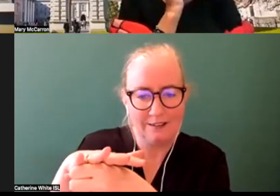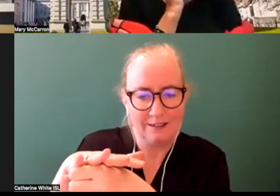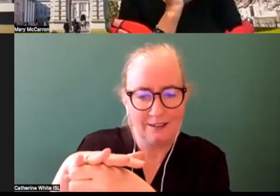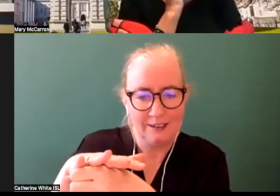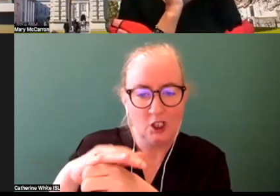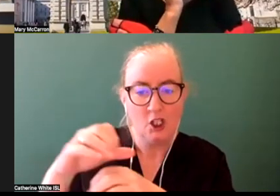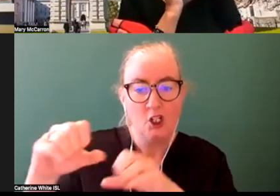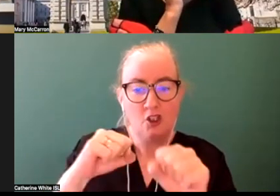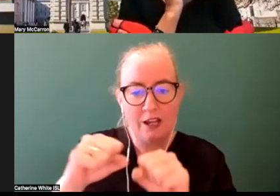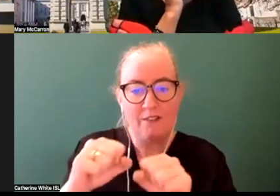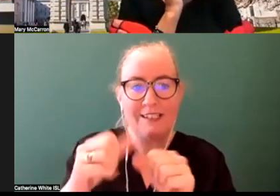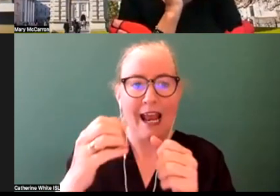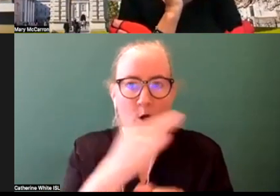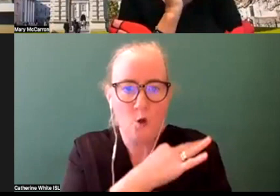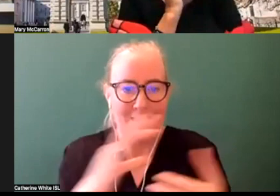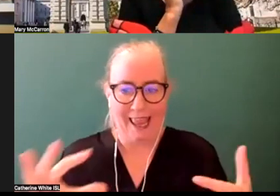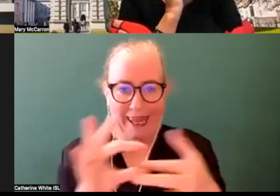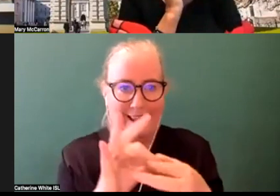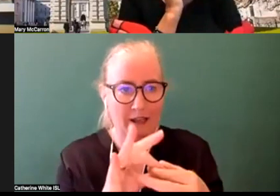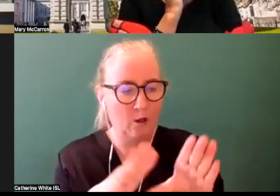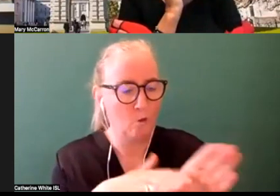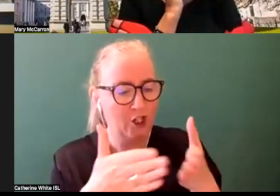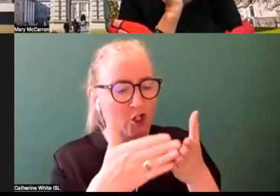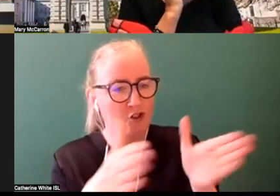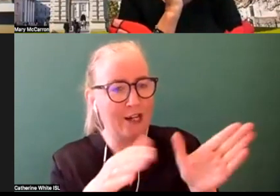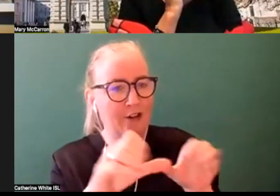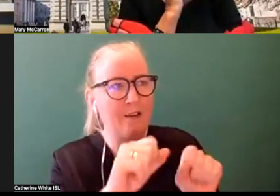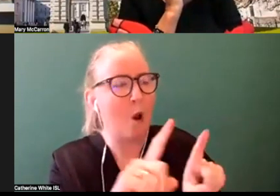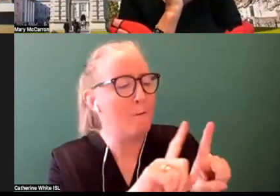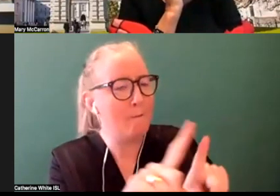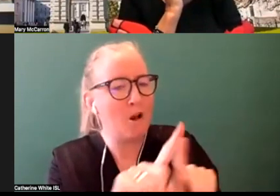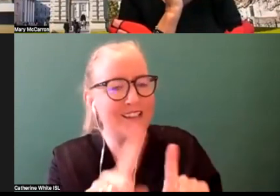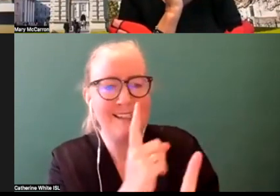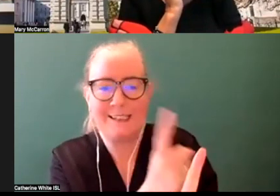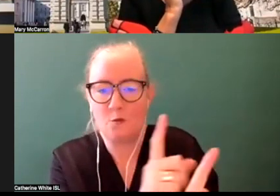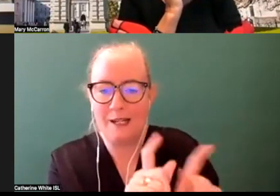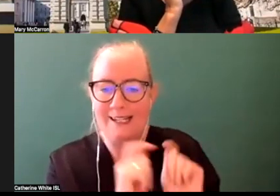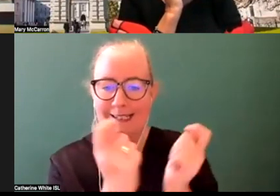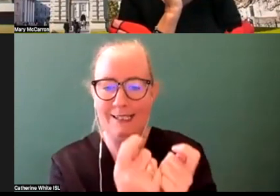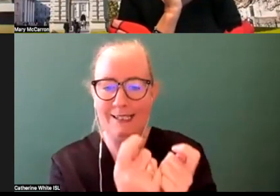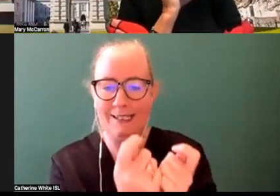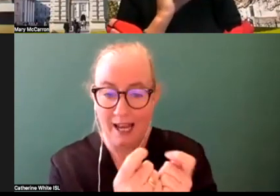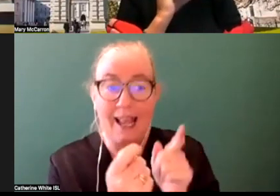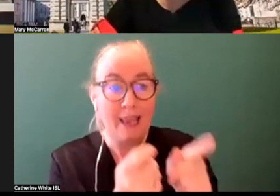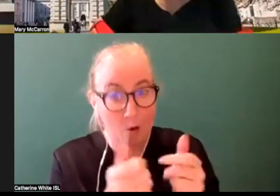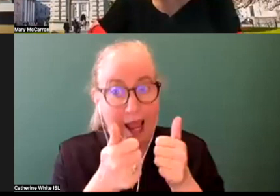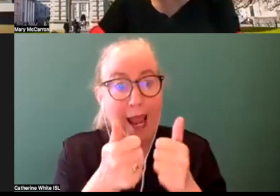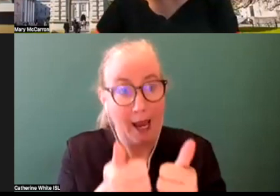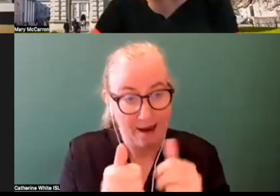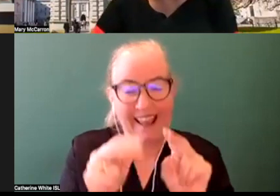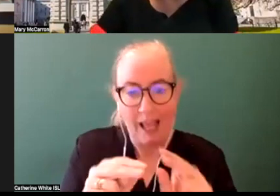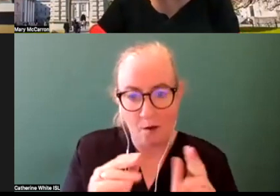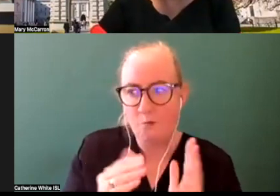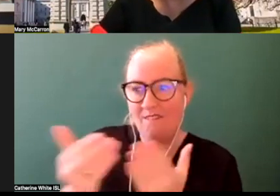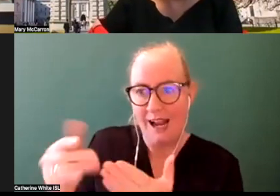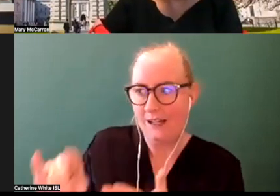services had good linkage with generic multidisciplinary teams, that they felt that they were actually able to deliver high